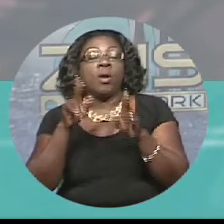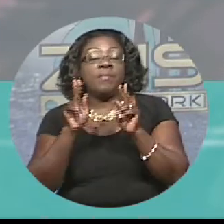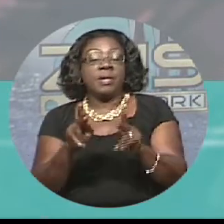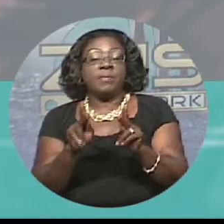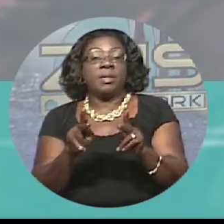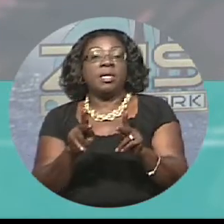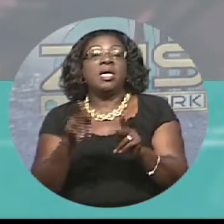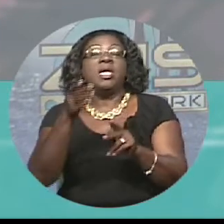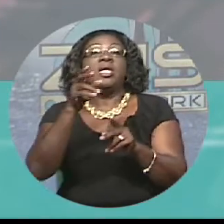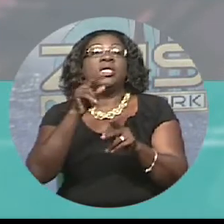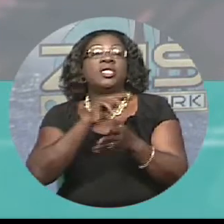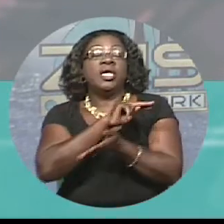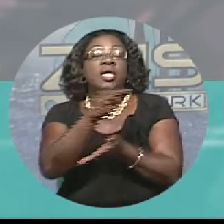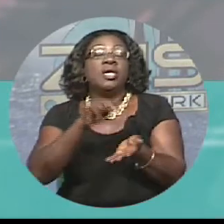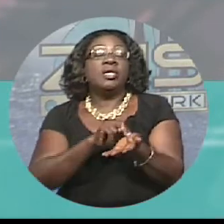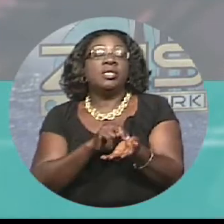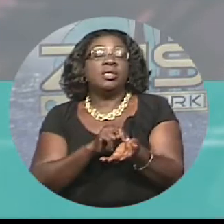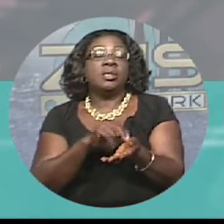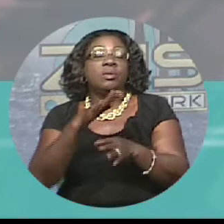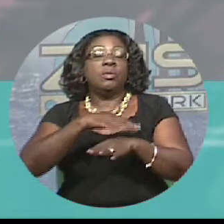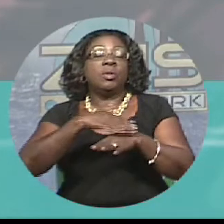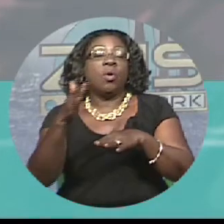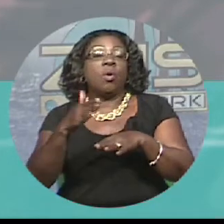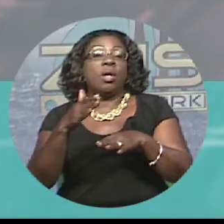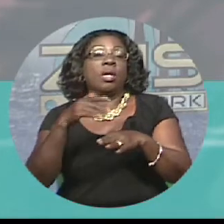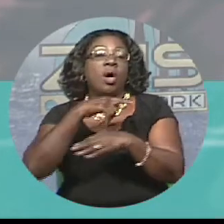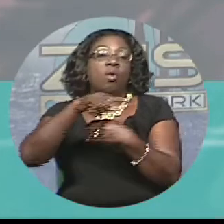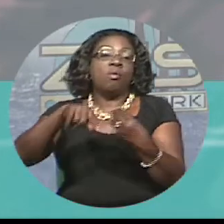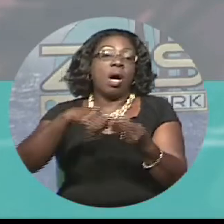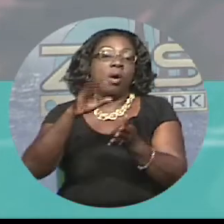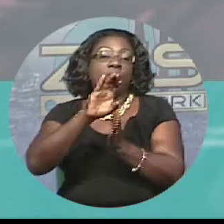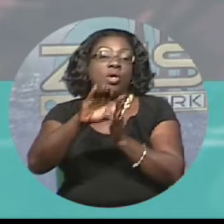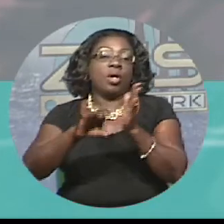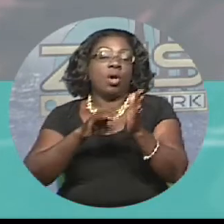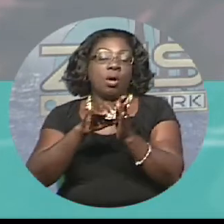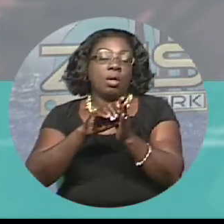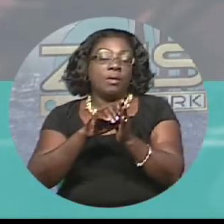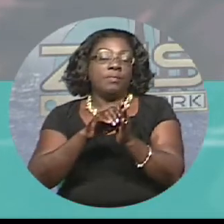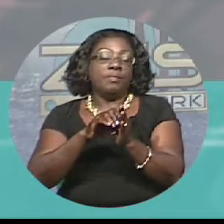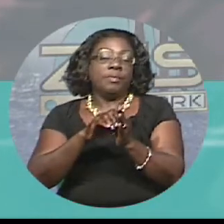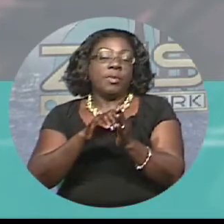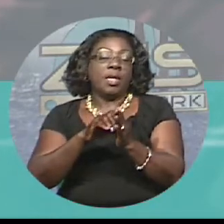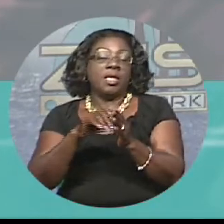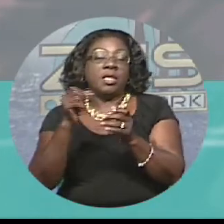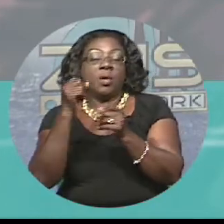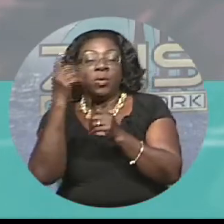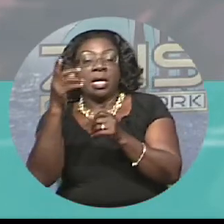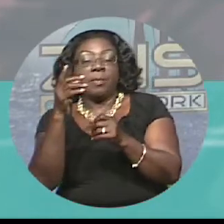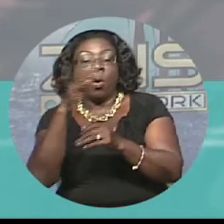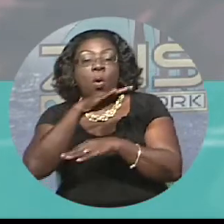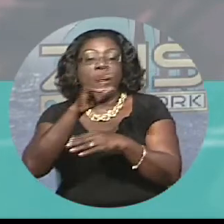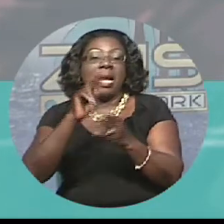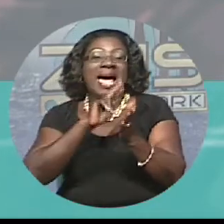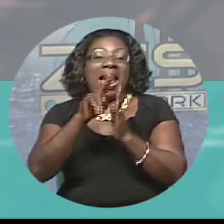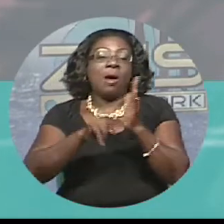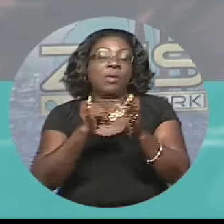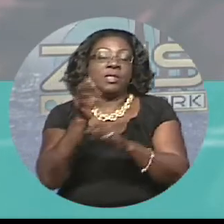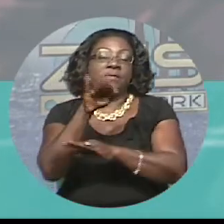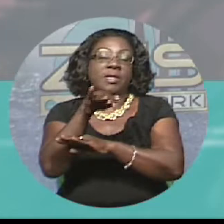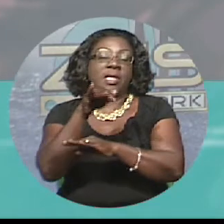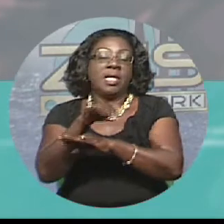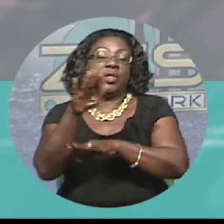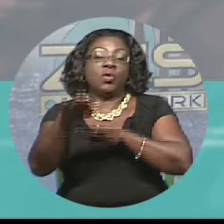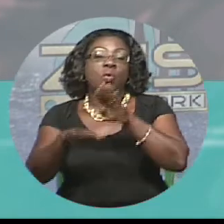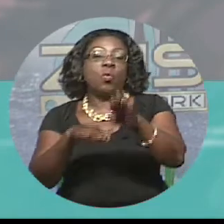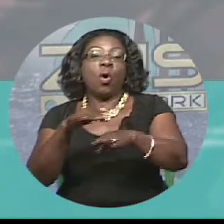The nurse be on call around the clock. How it feels for her to get up all hours of the night to